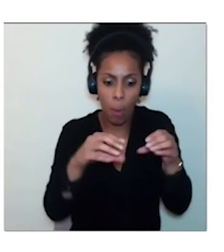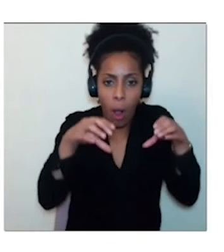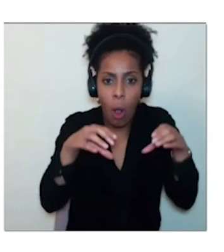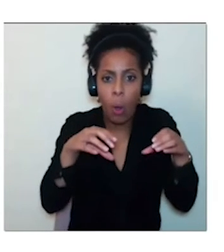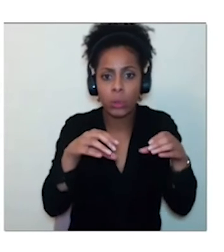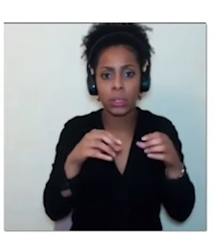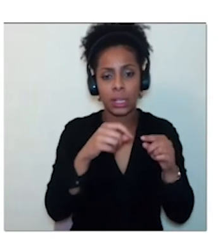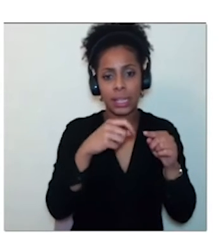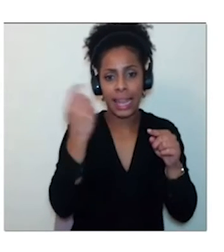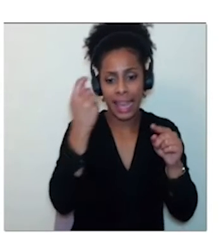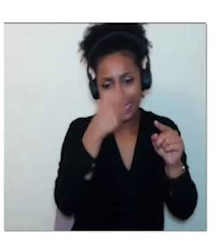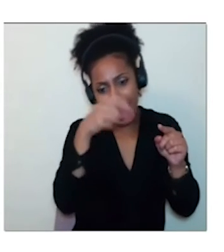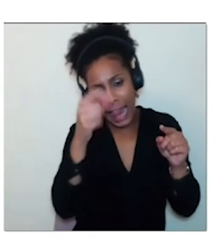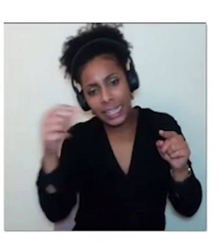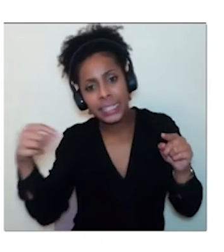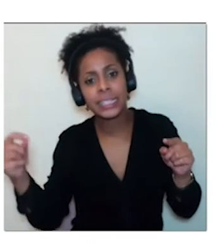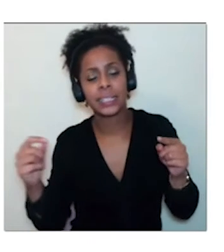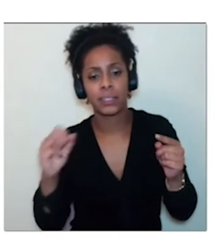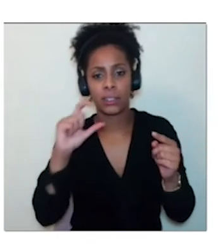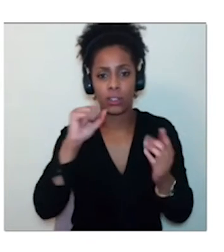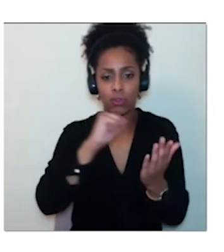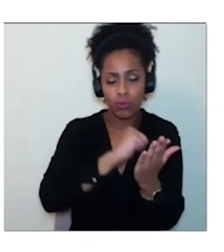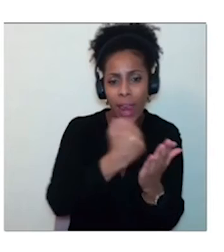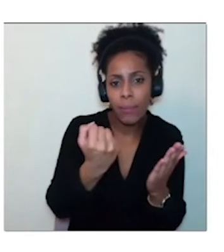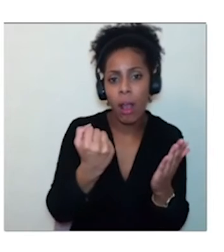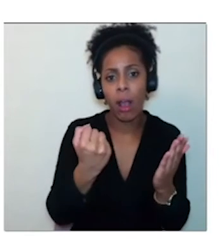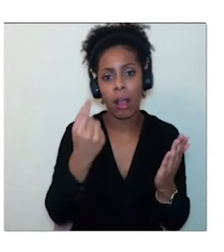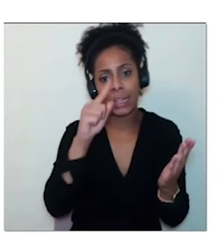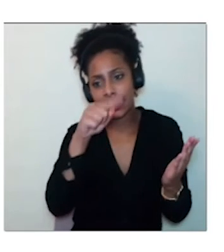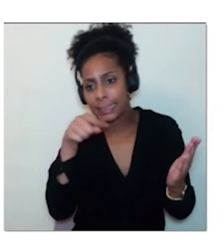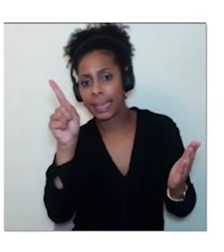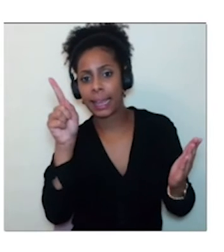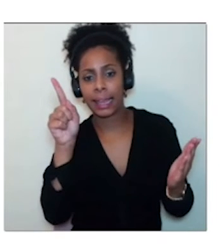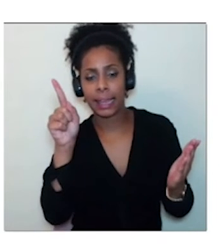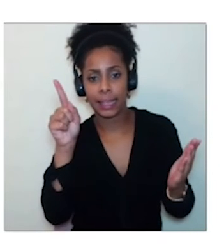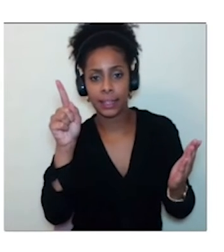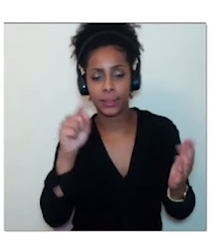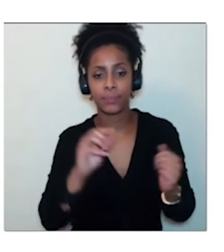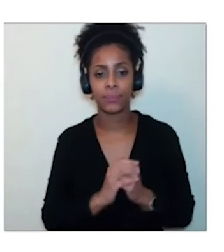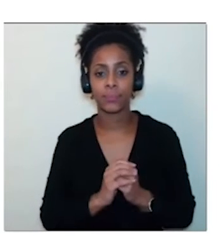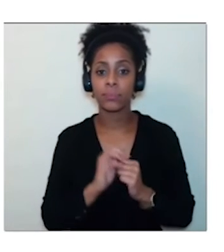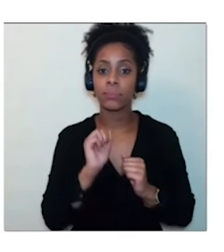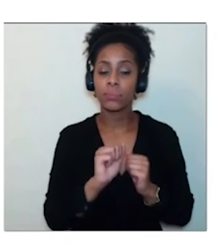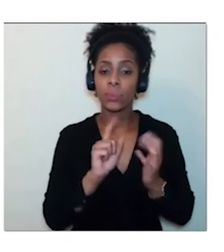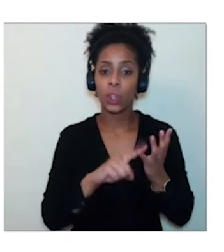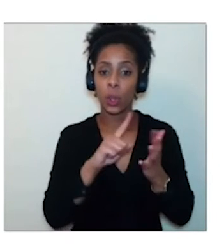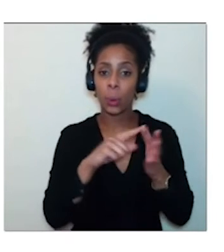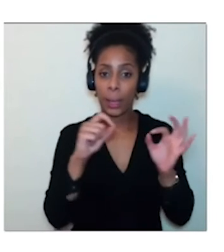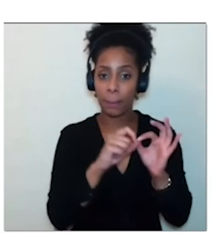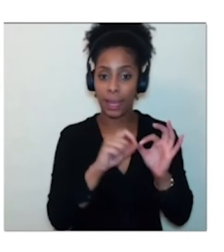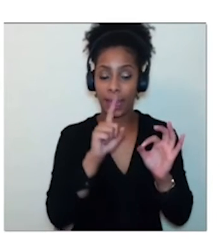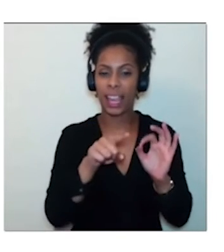and trademark signs, and the tick mark. The rulebook for UEB is regularly reviewed and